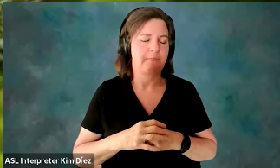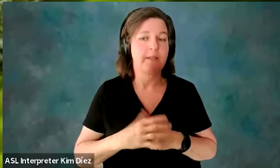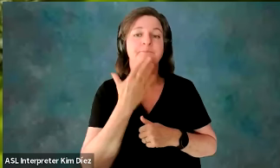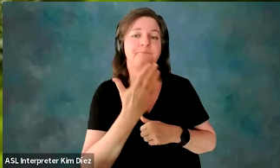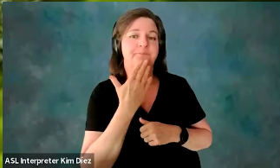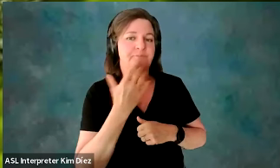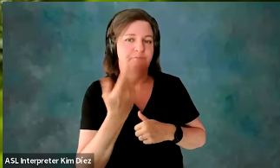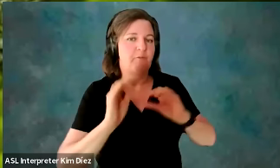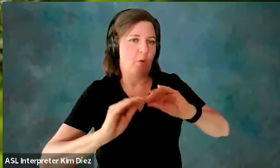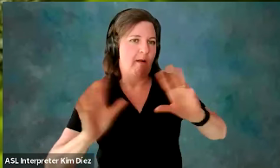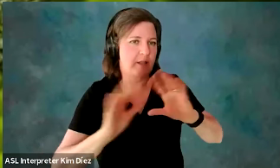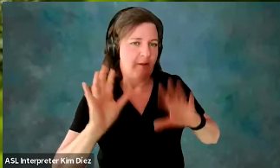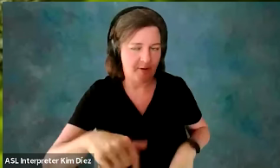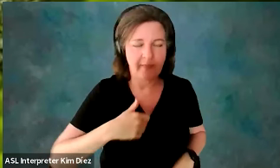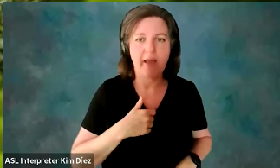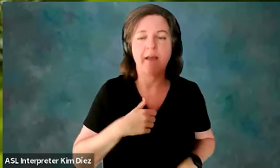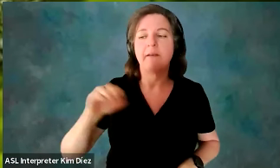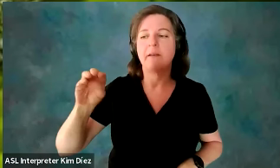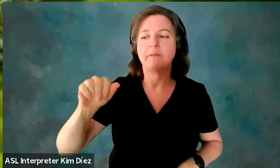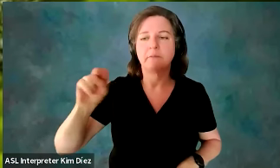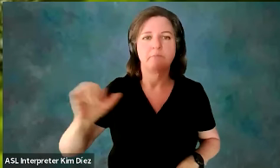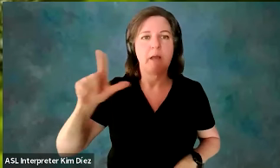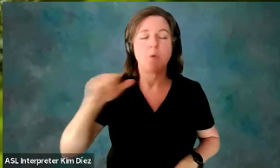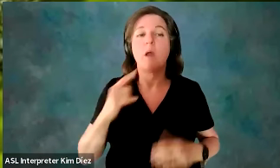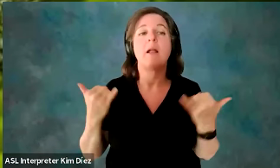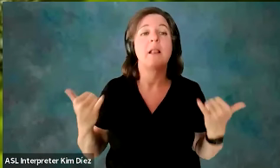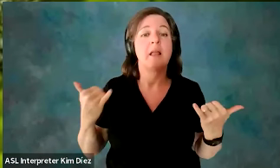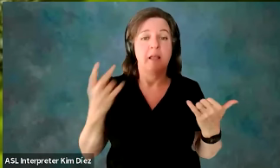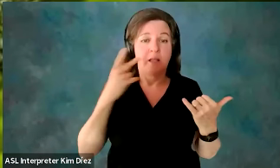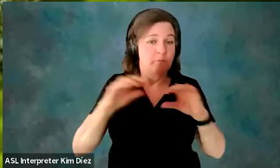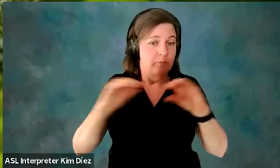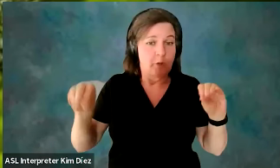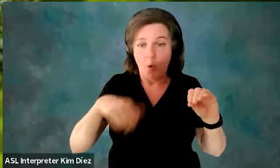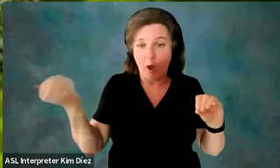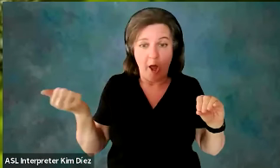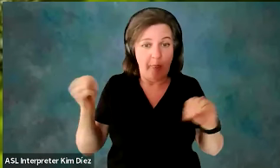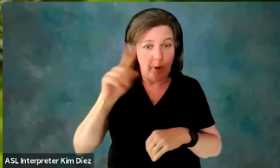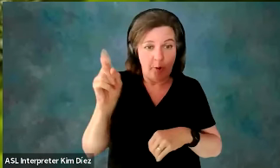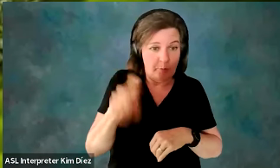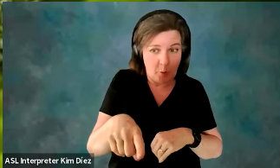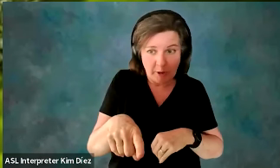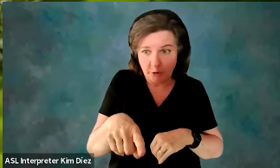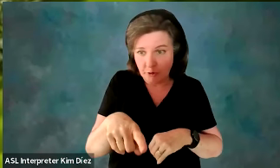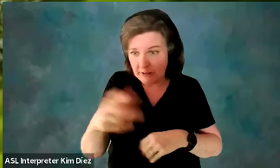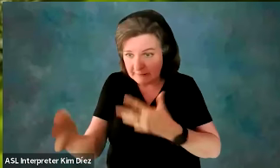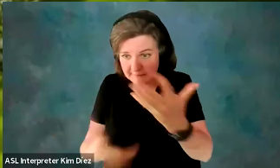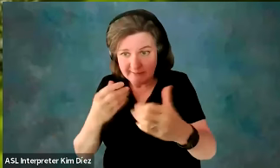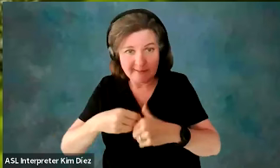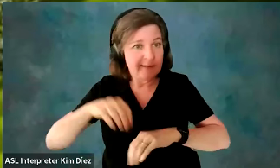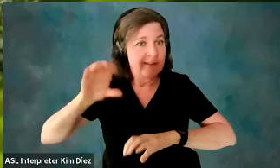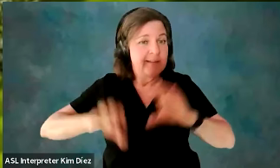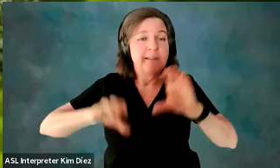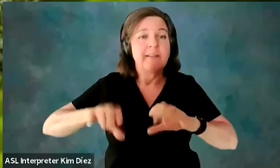Thank you for that clarification. Up to now, I don't see any other question in the